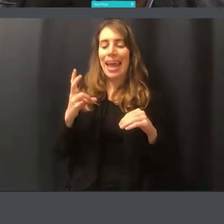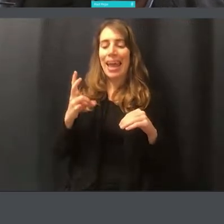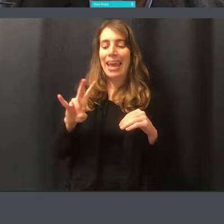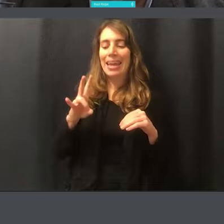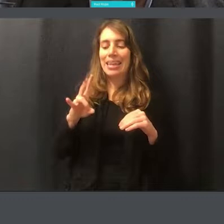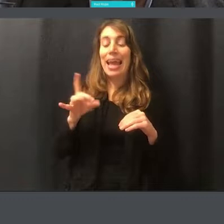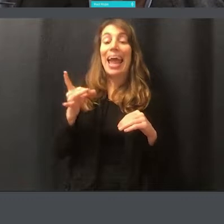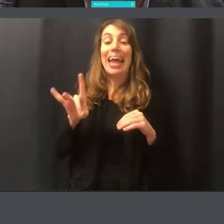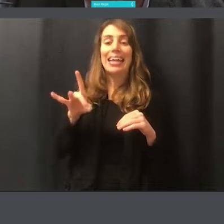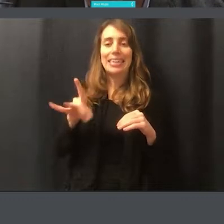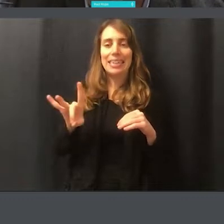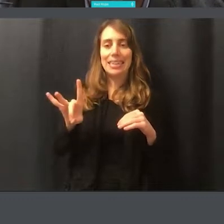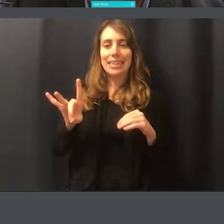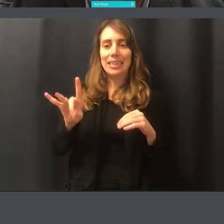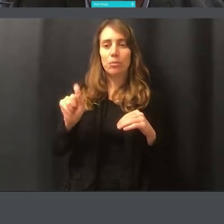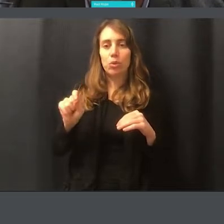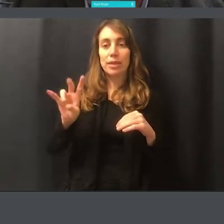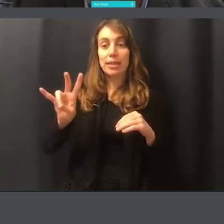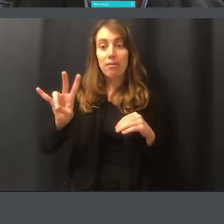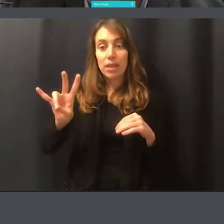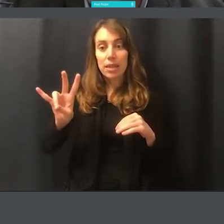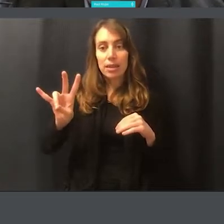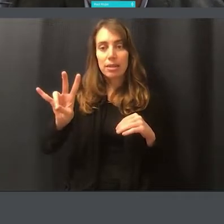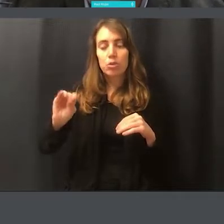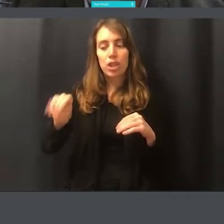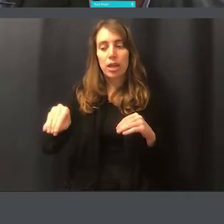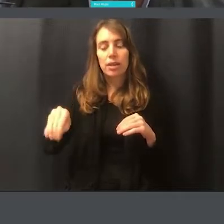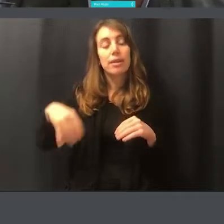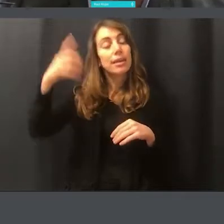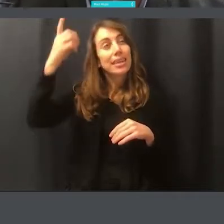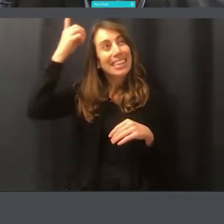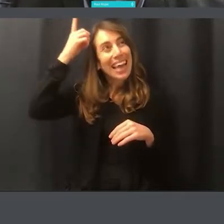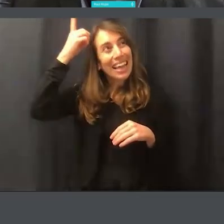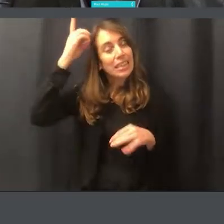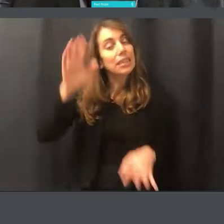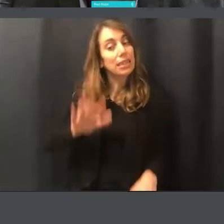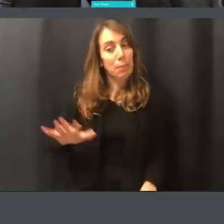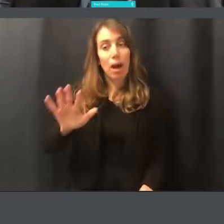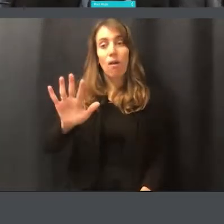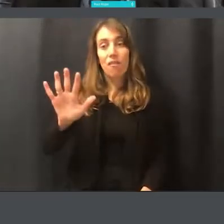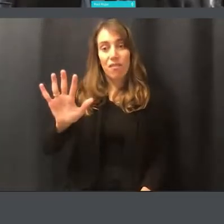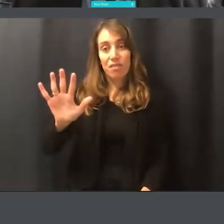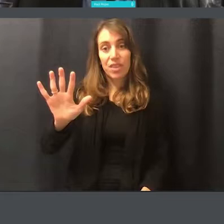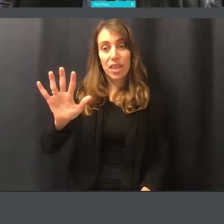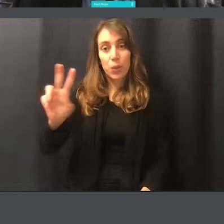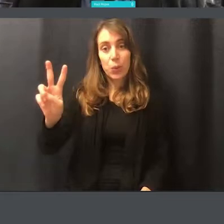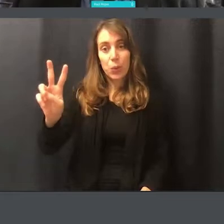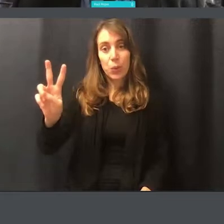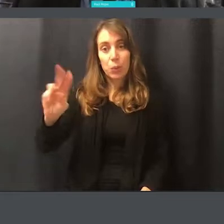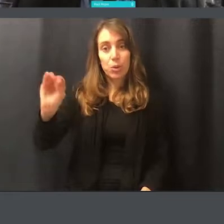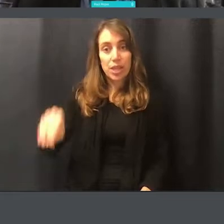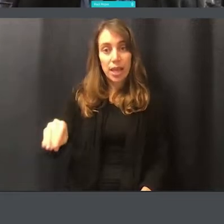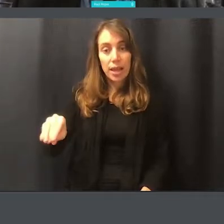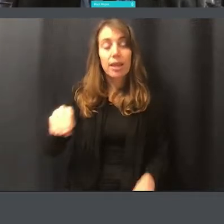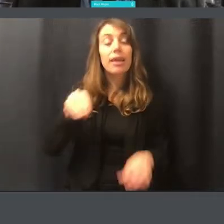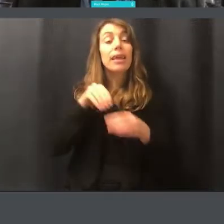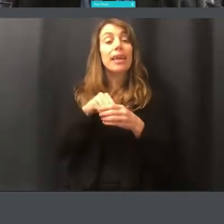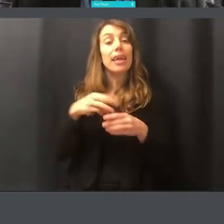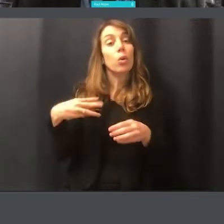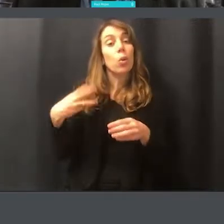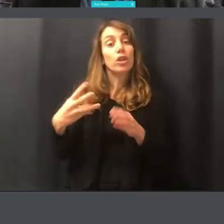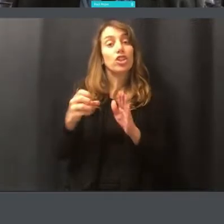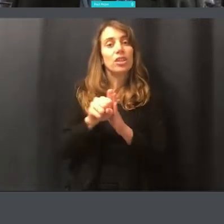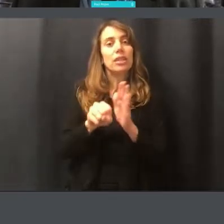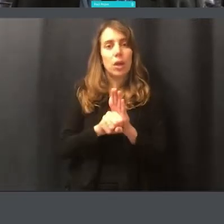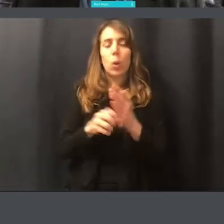In the city that I work in Dallas, it's actually about 52%. If we look in Washington, it's